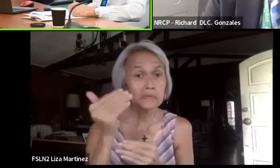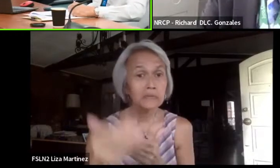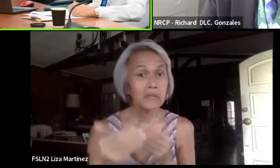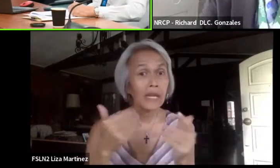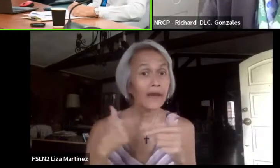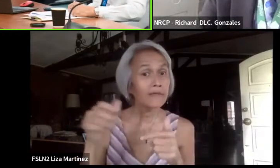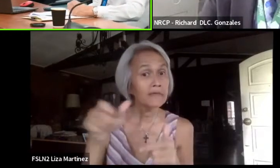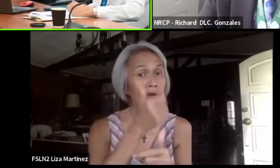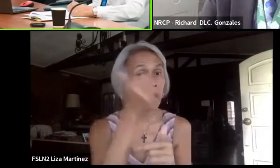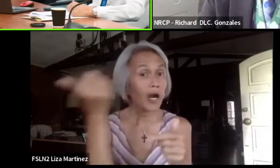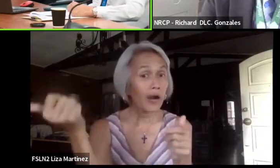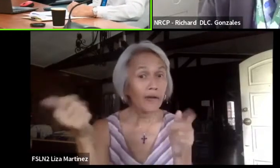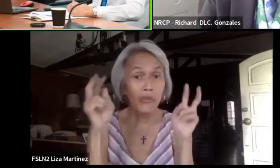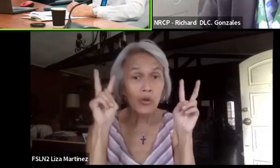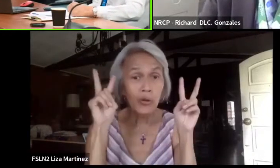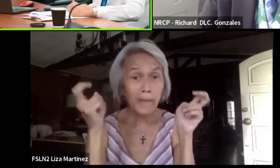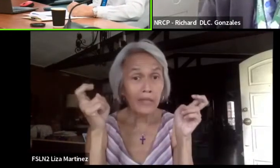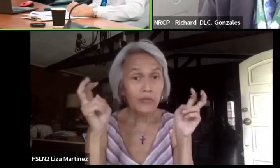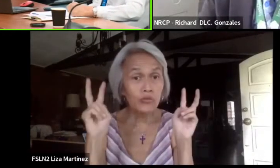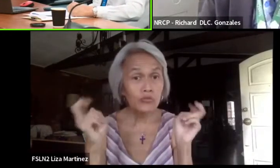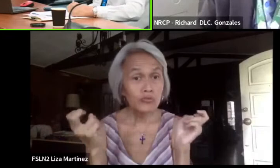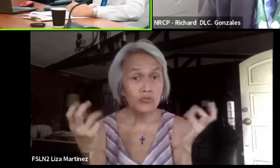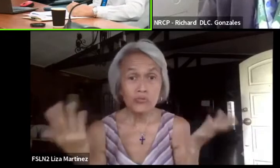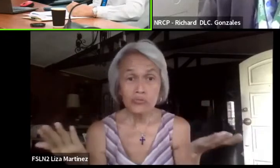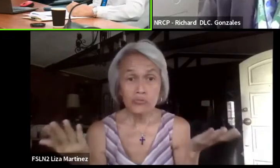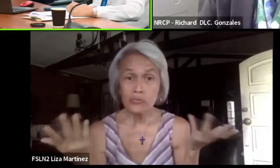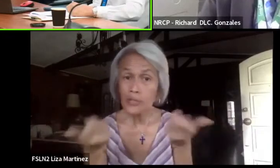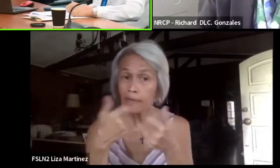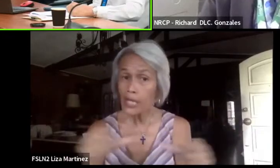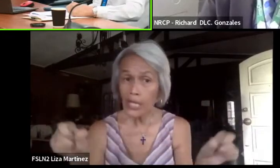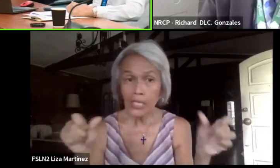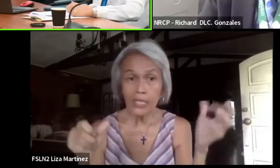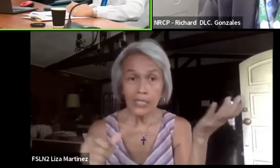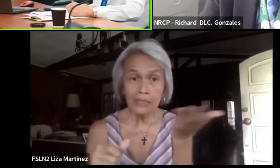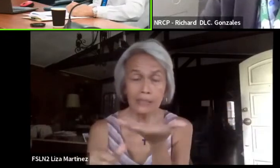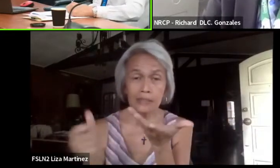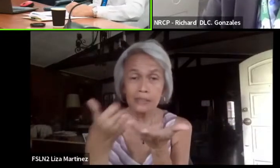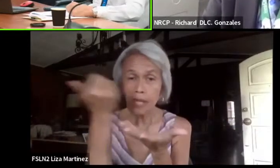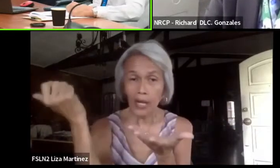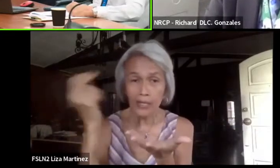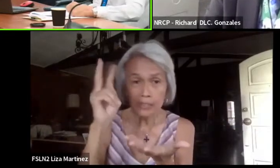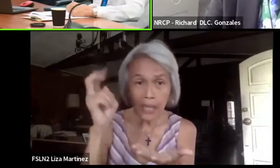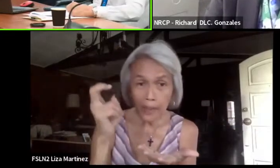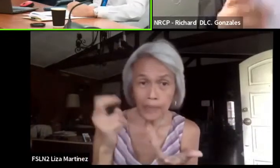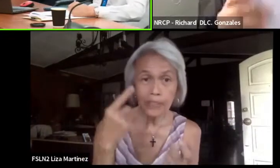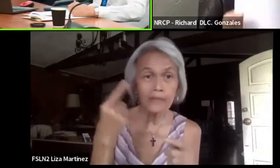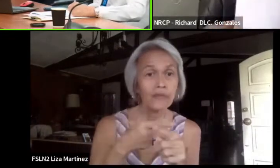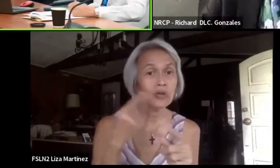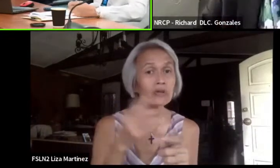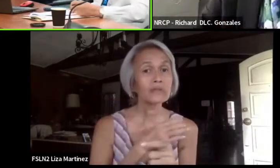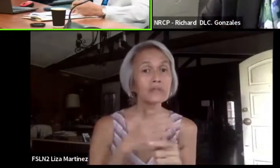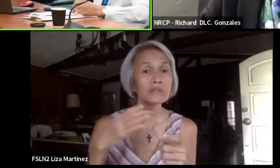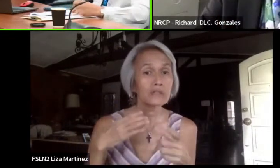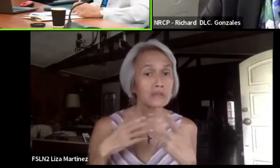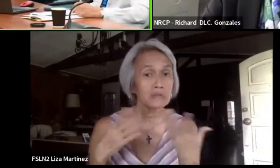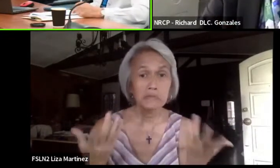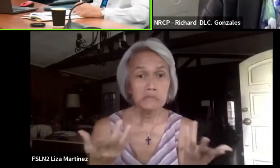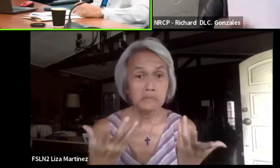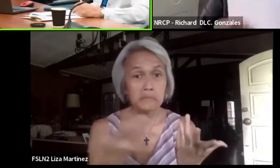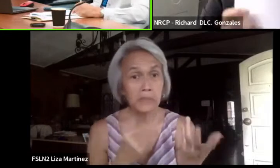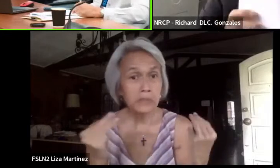matters. Is there any matter that any member wishes to bring up? If none,